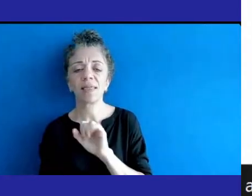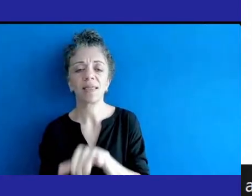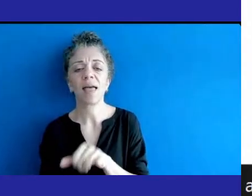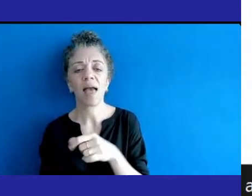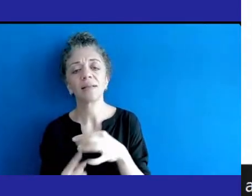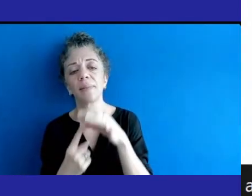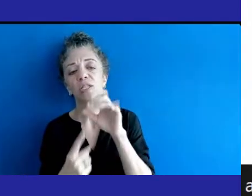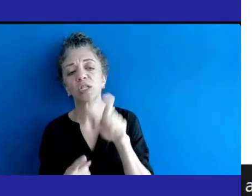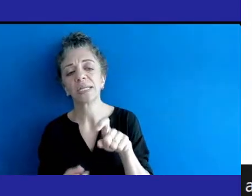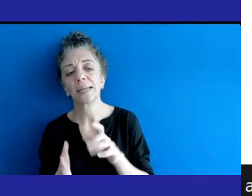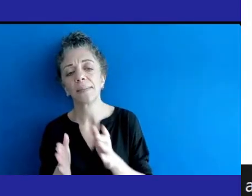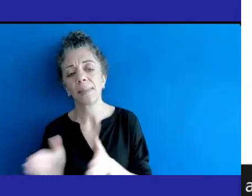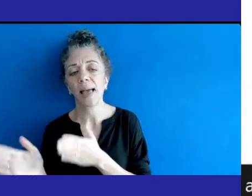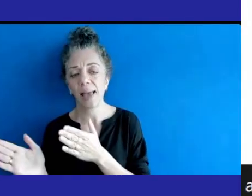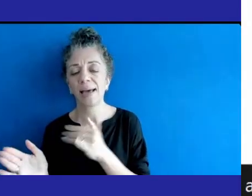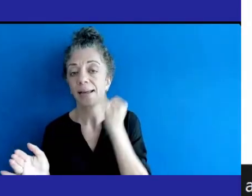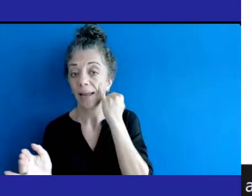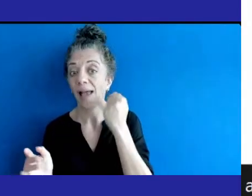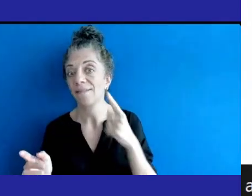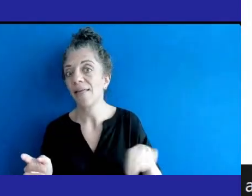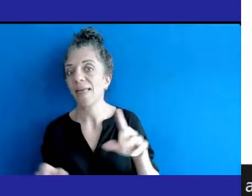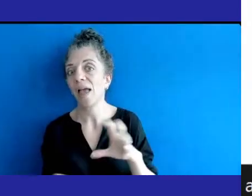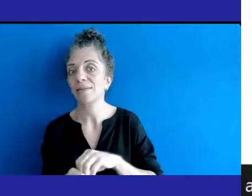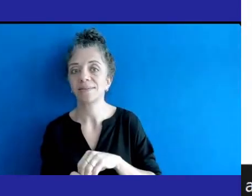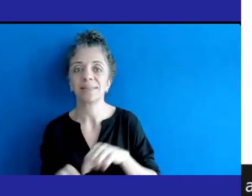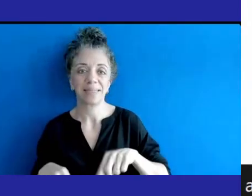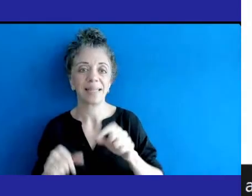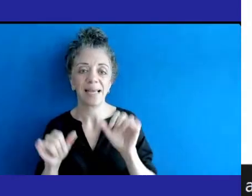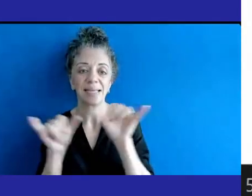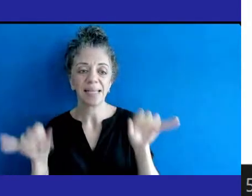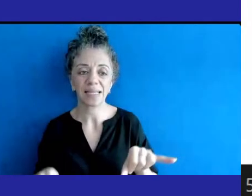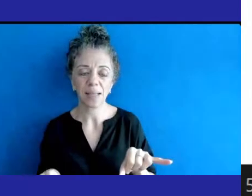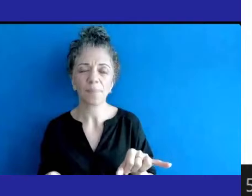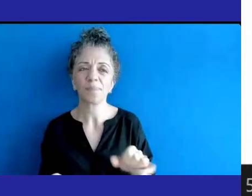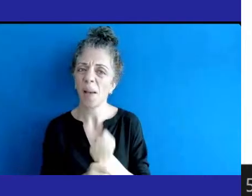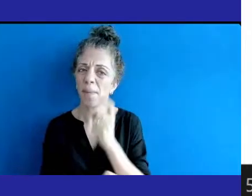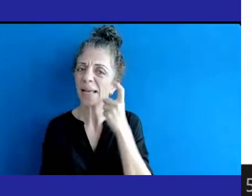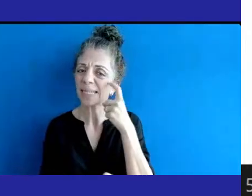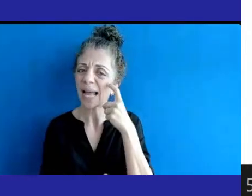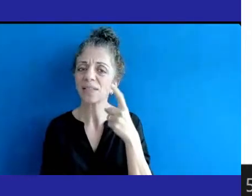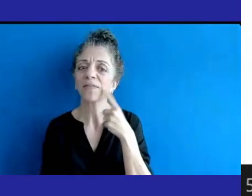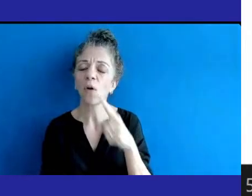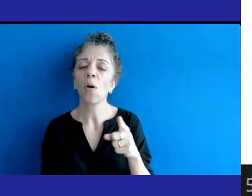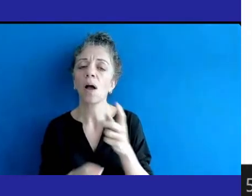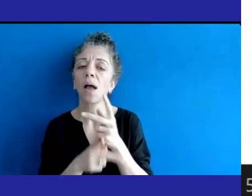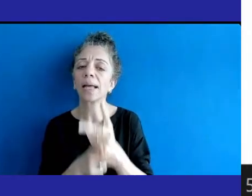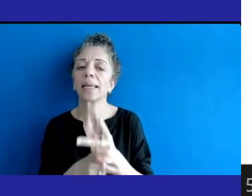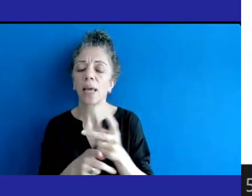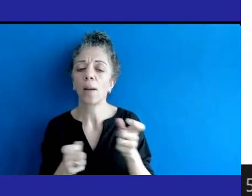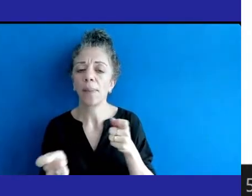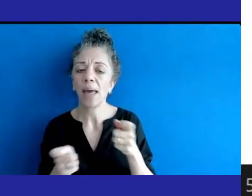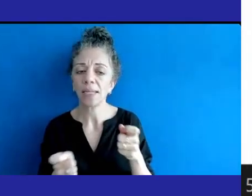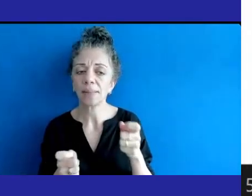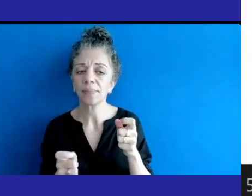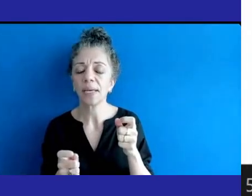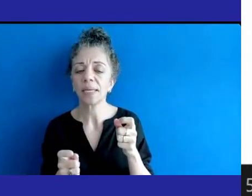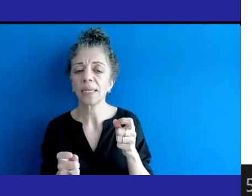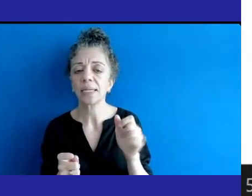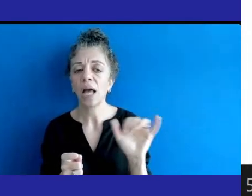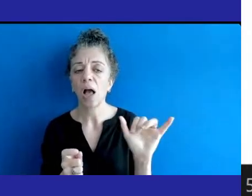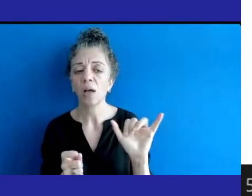system, it really makes a lot of sense from a care management perspective and a collaboration perspective with providers.